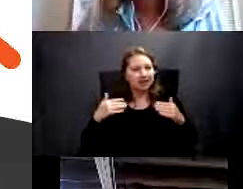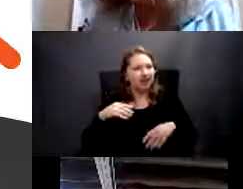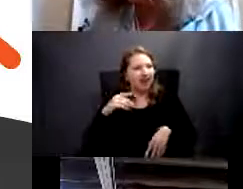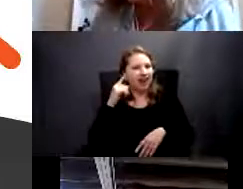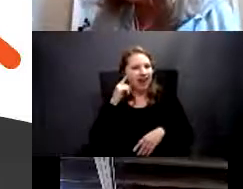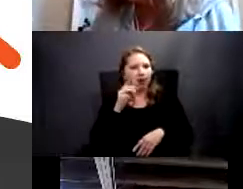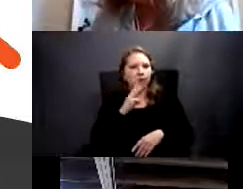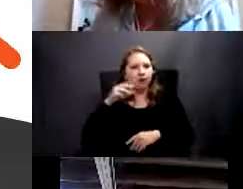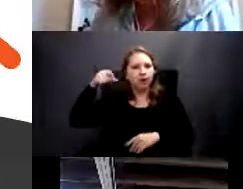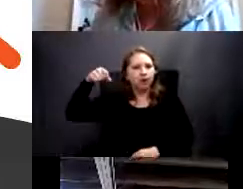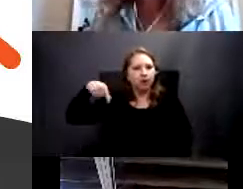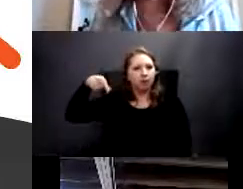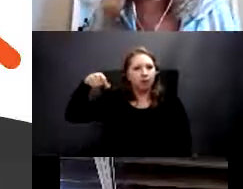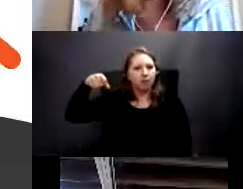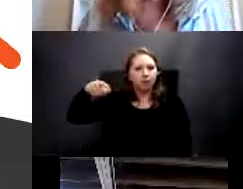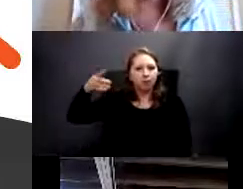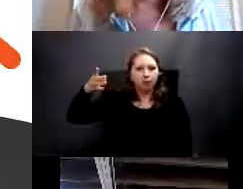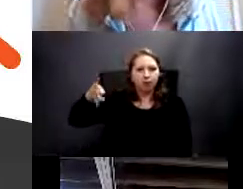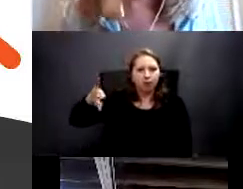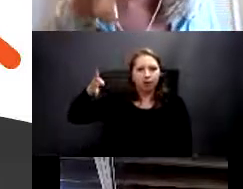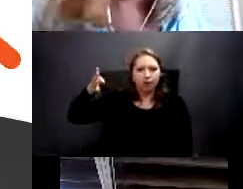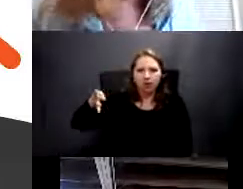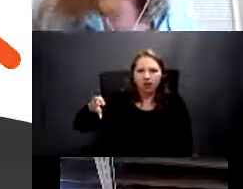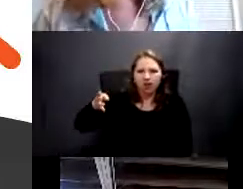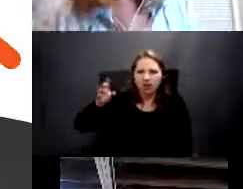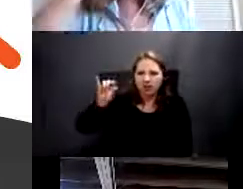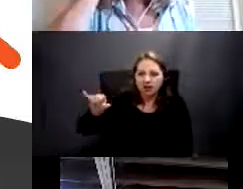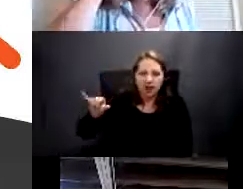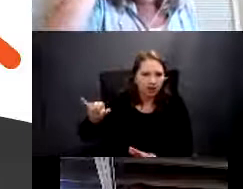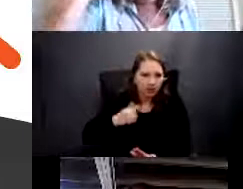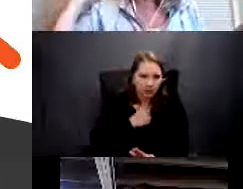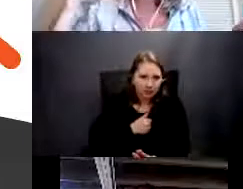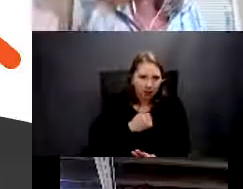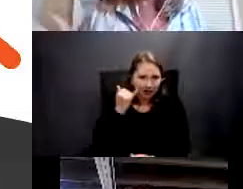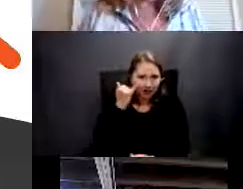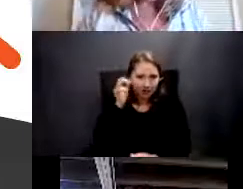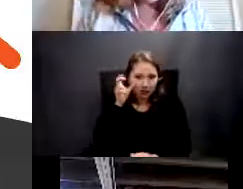and I'm like, what is that? So I apologize for my distraction.